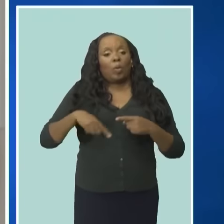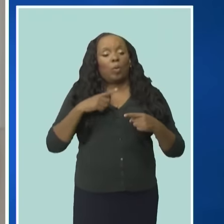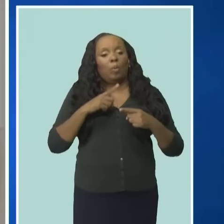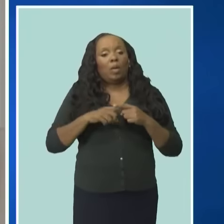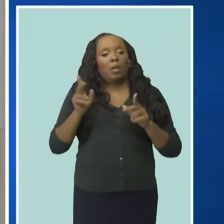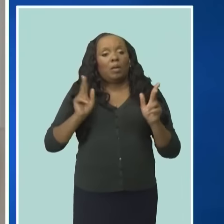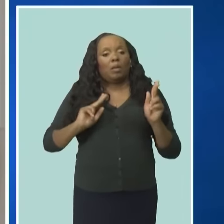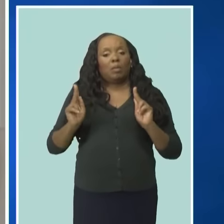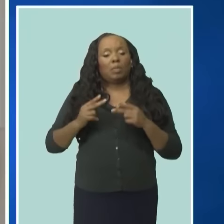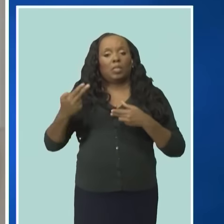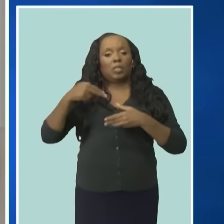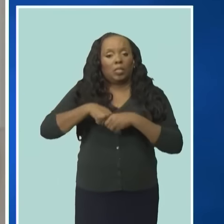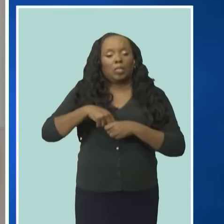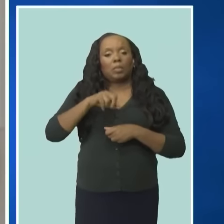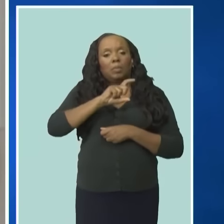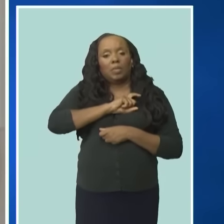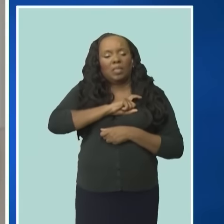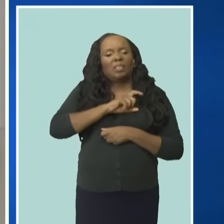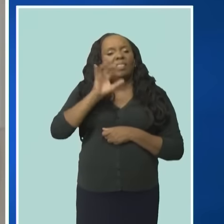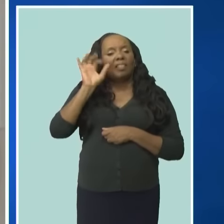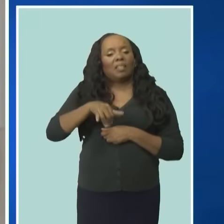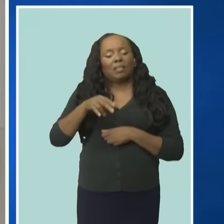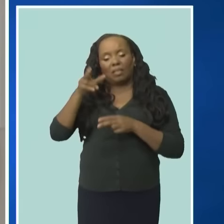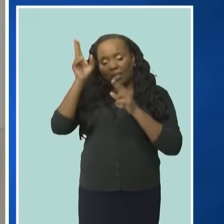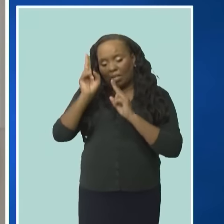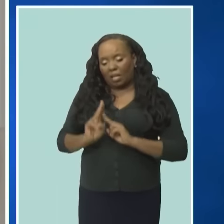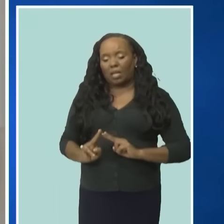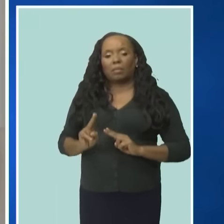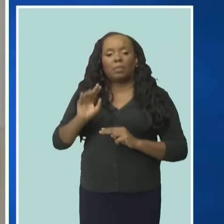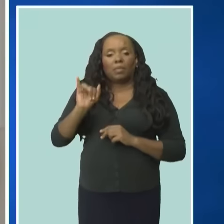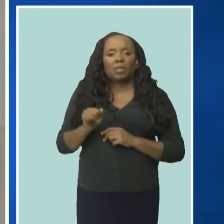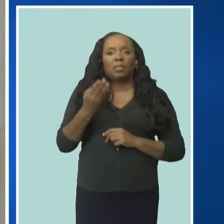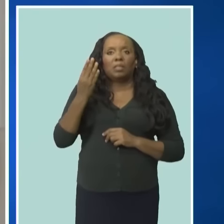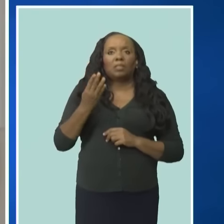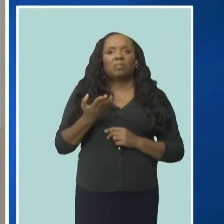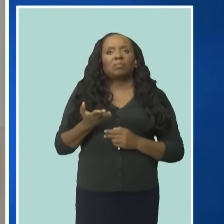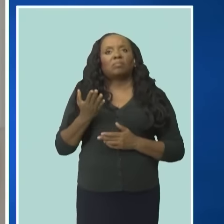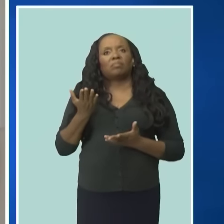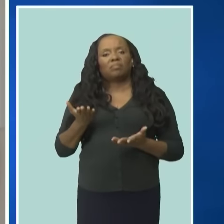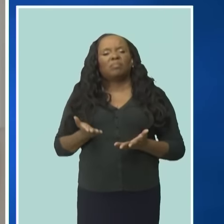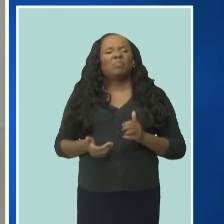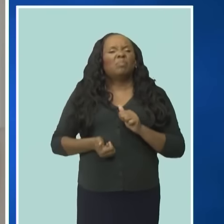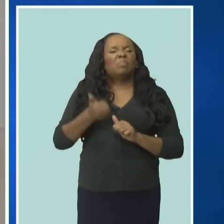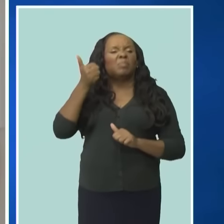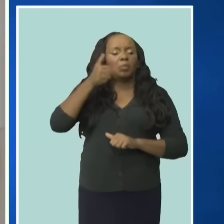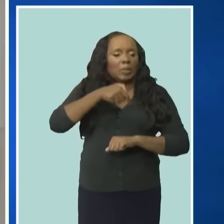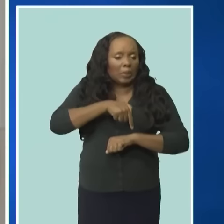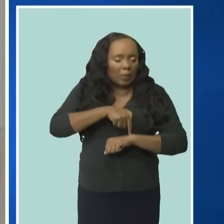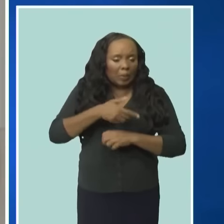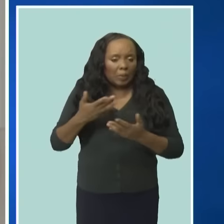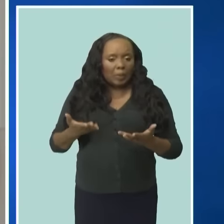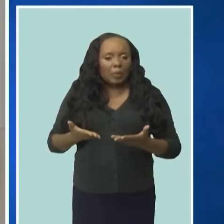say that. Yes, there might be some follow, but majority of the times,